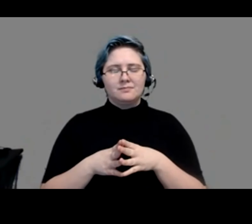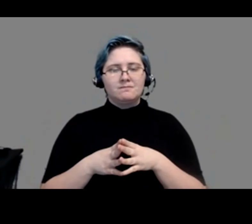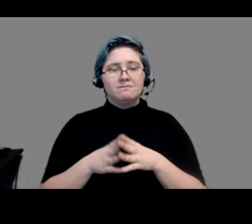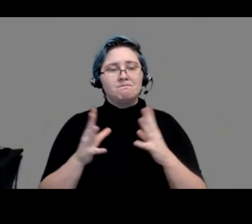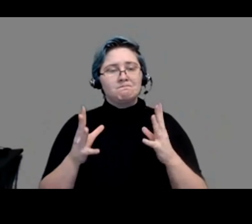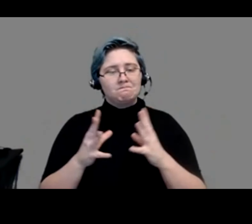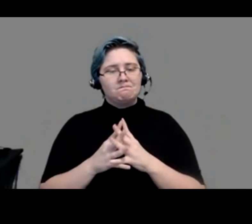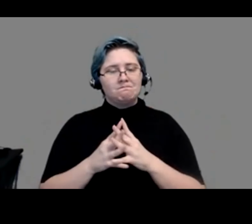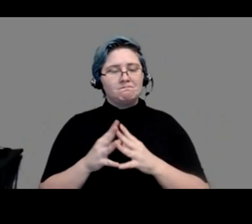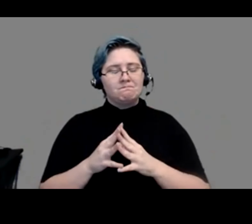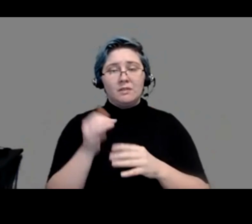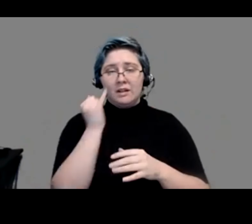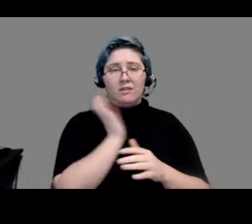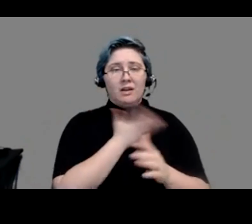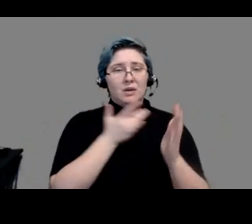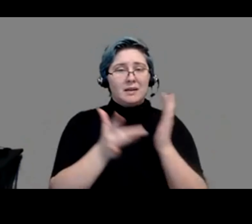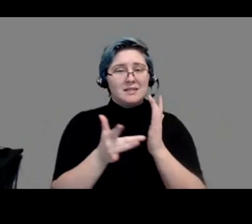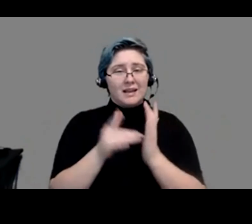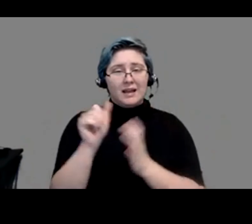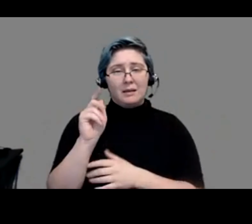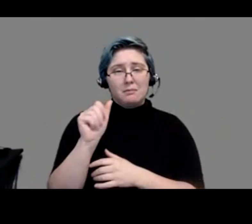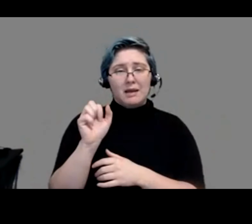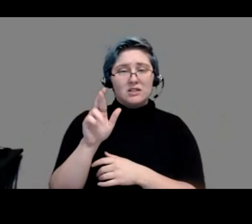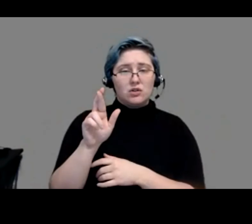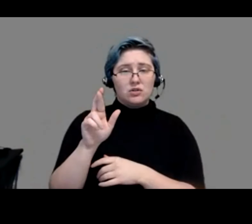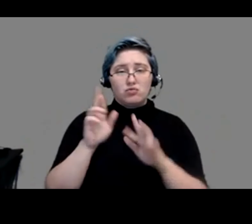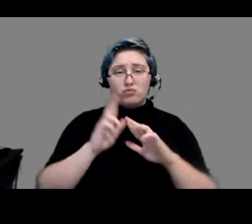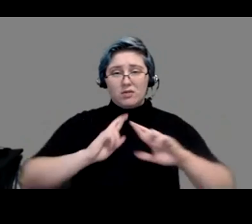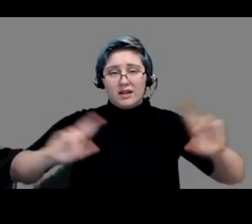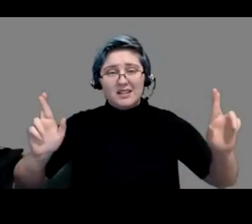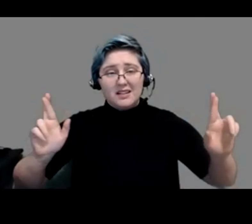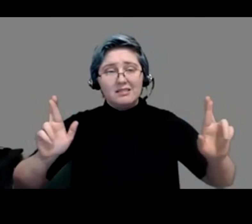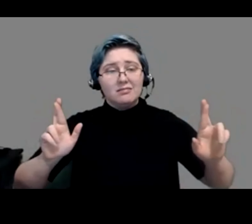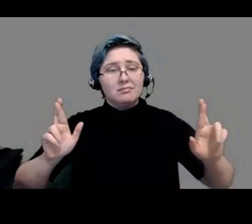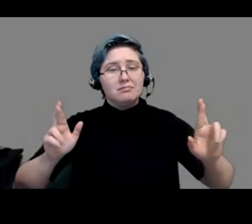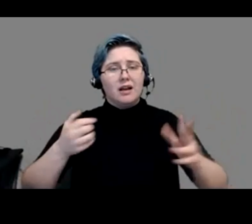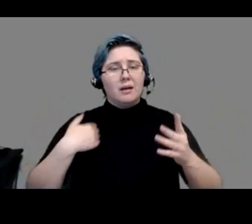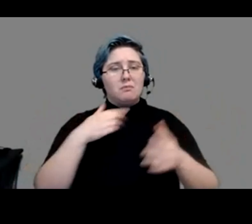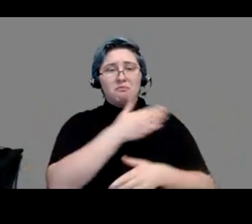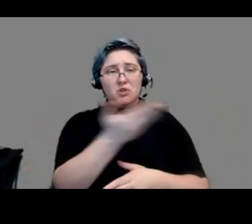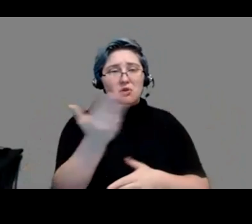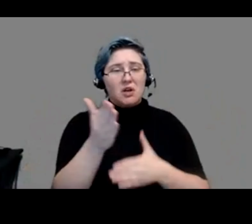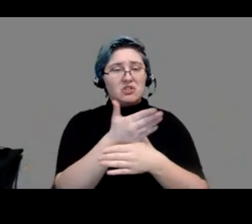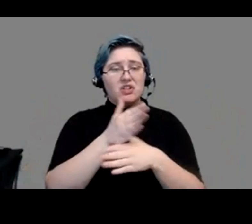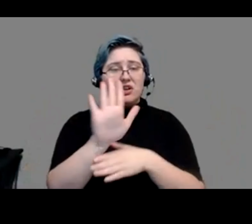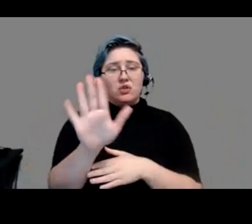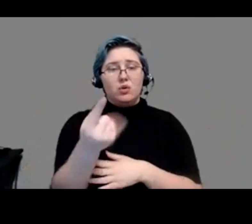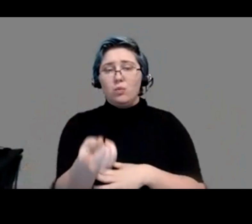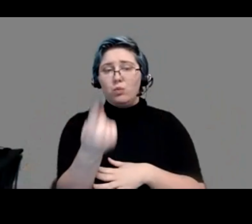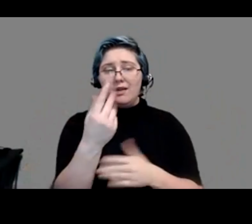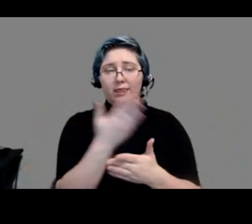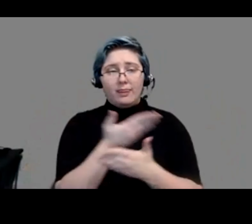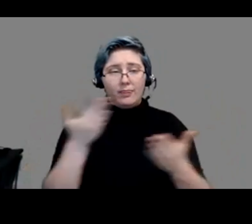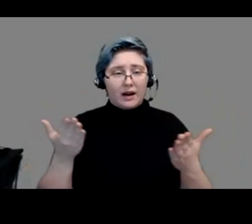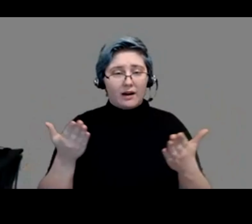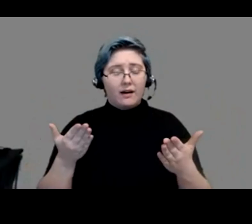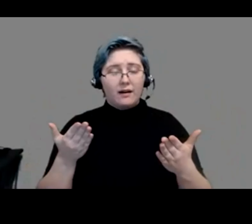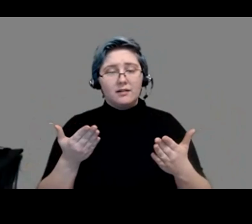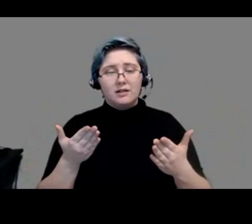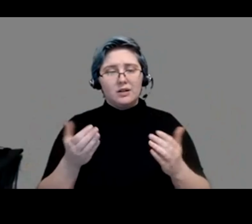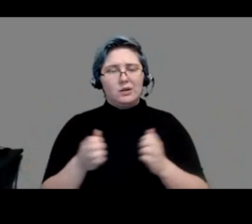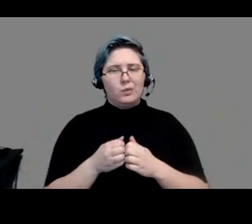So if our tech ambassadors are ready, I'm going to have you guys share your one thing